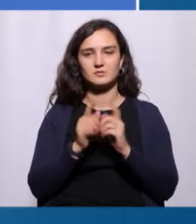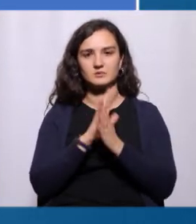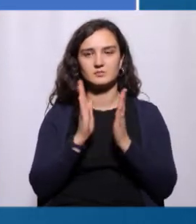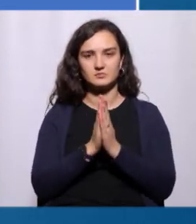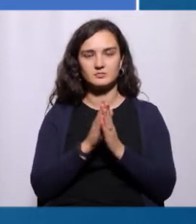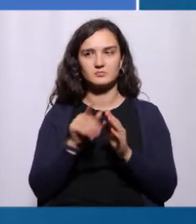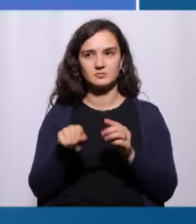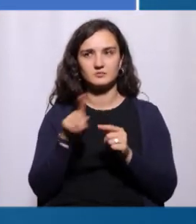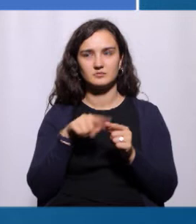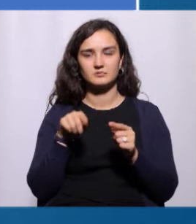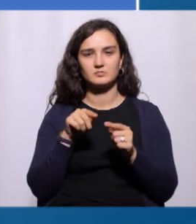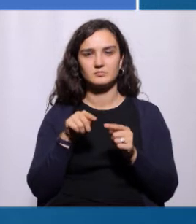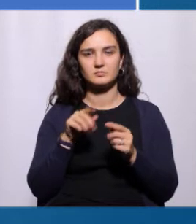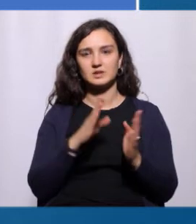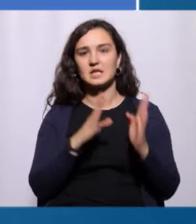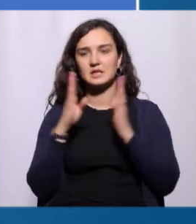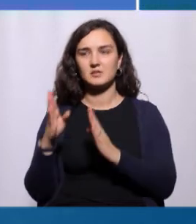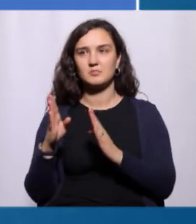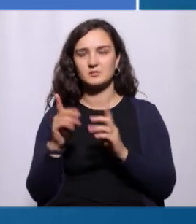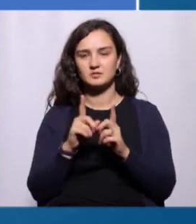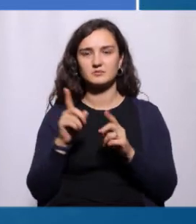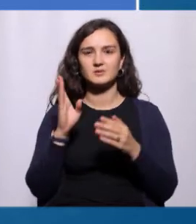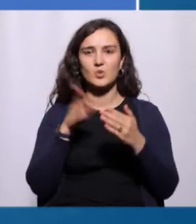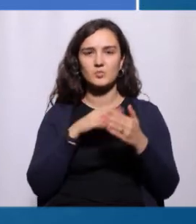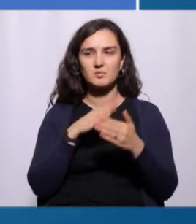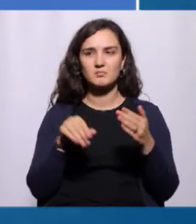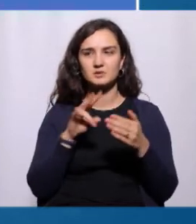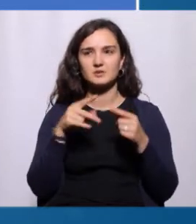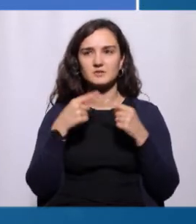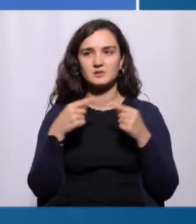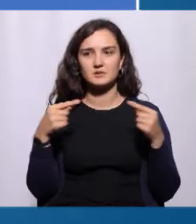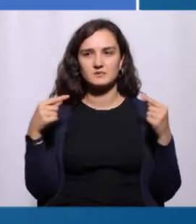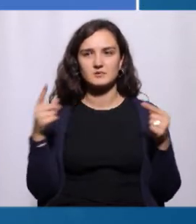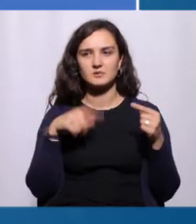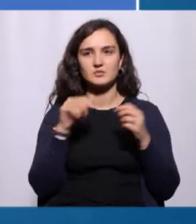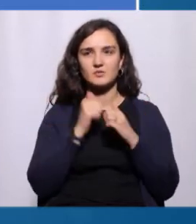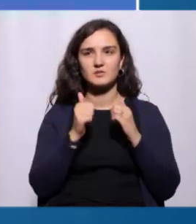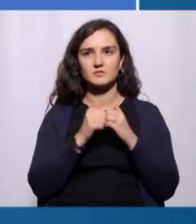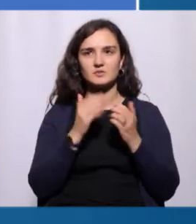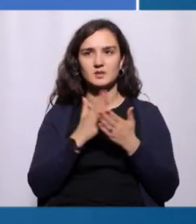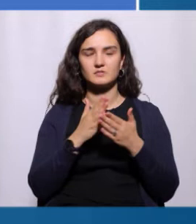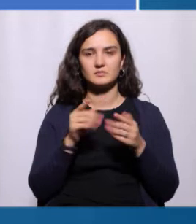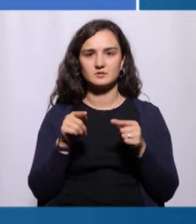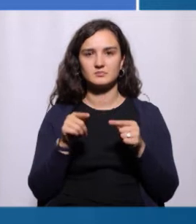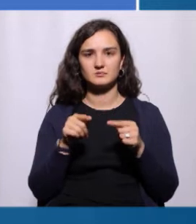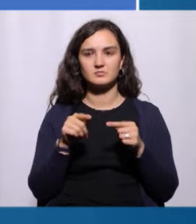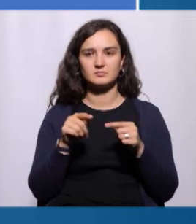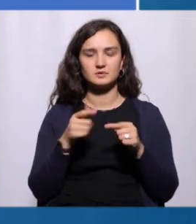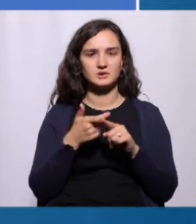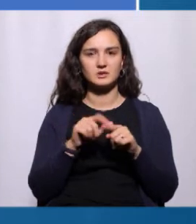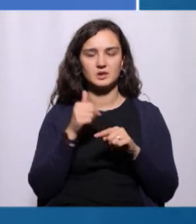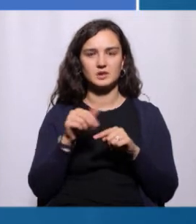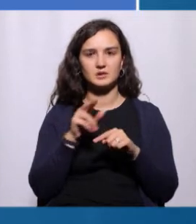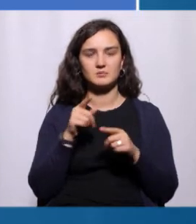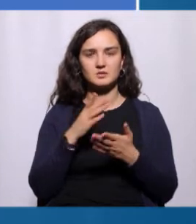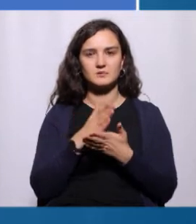past reputations of delays, cancellations and so on has already improved amazingly and